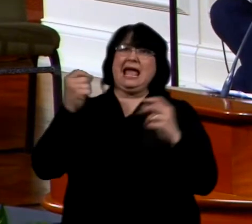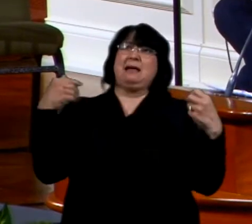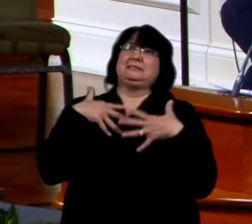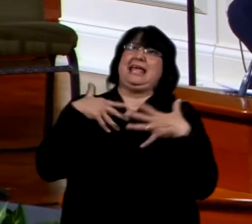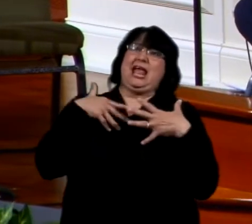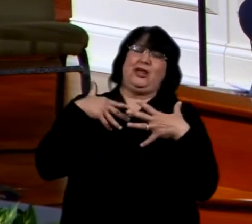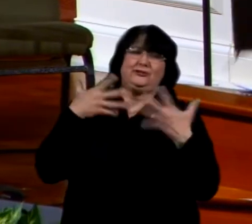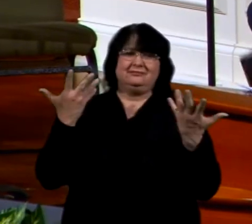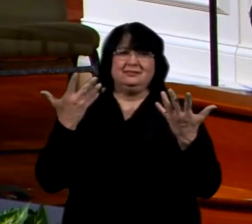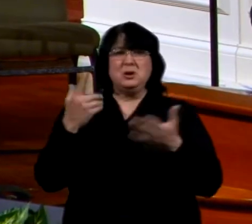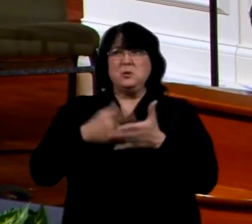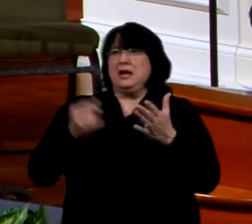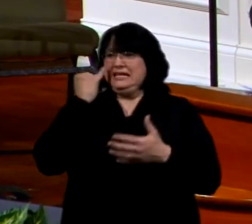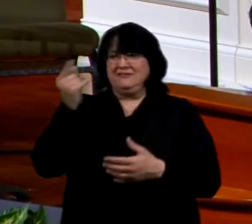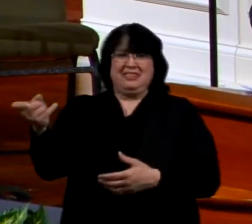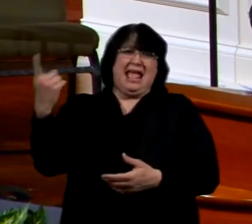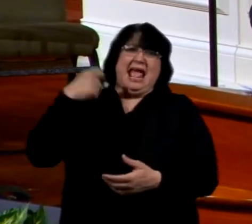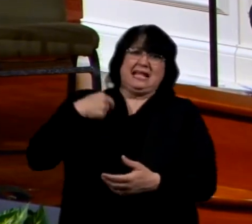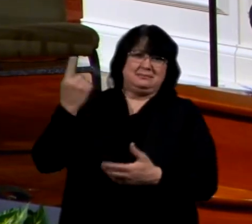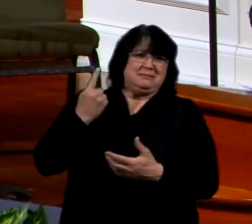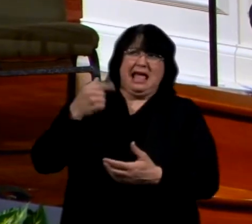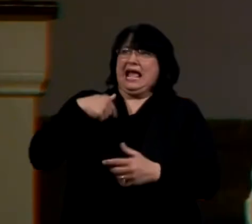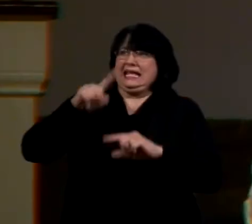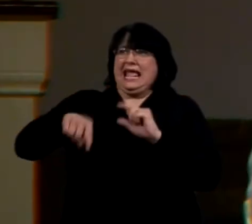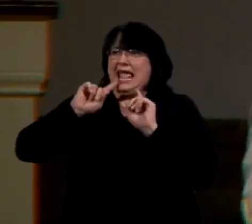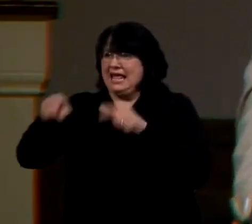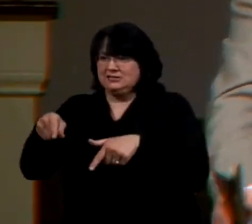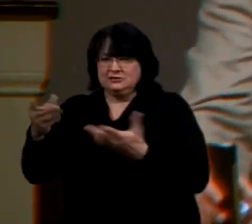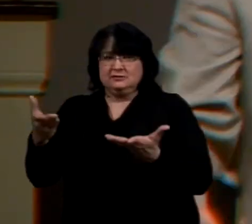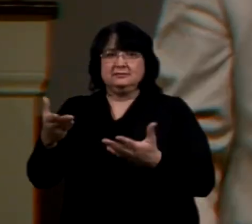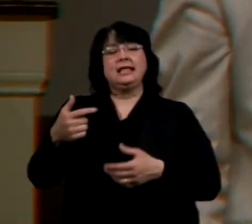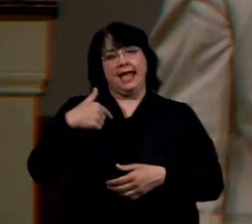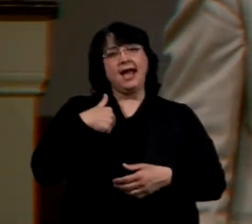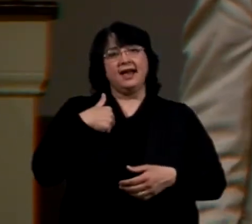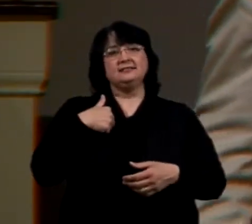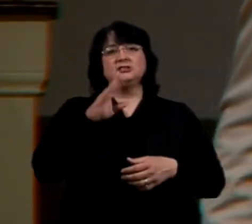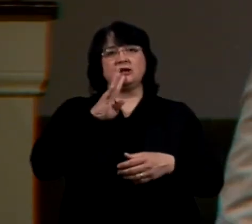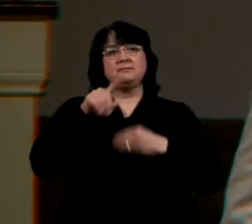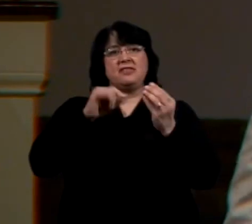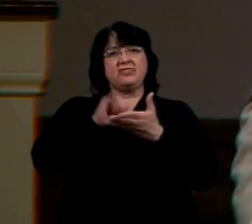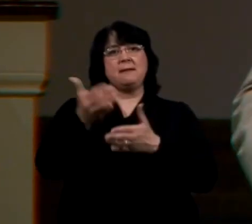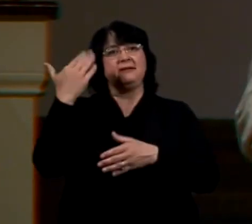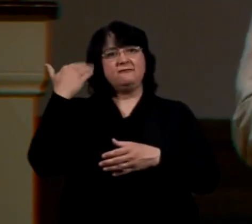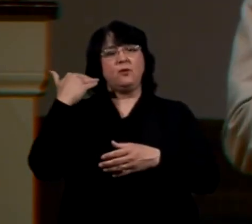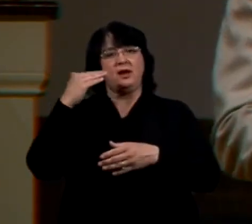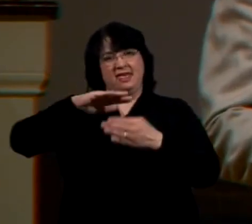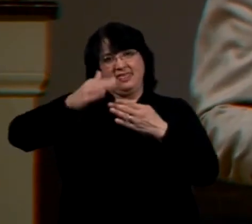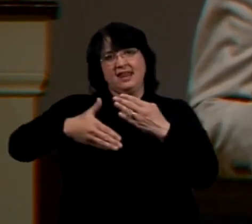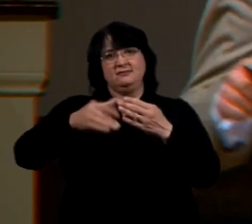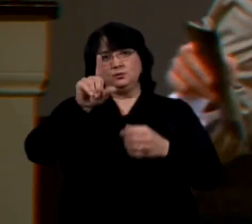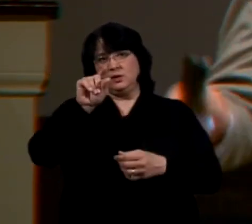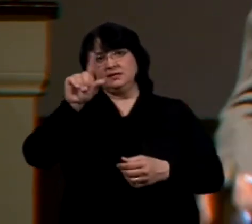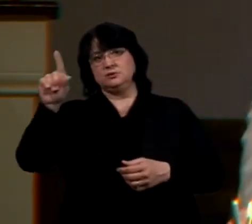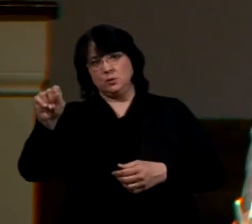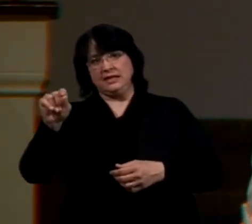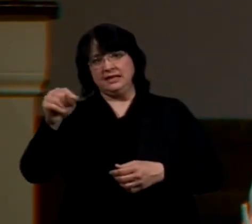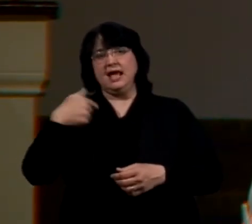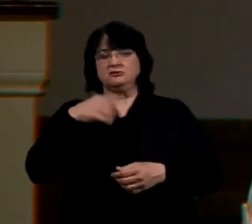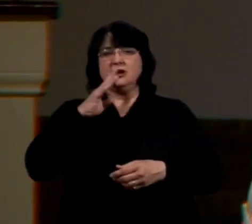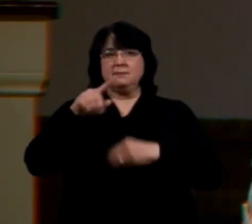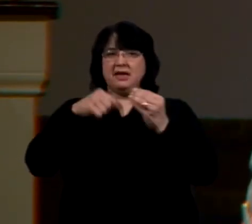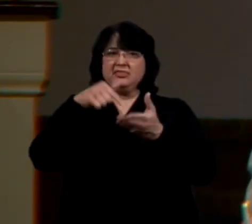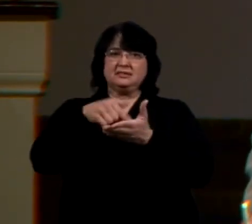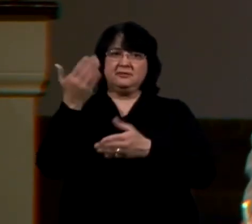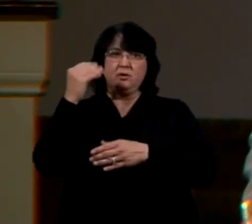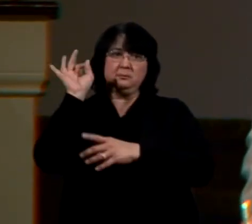scared. What if they ask me something I can't answer? Now, I dealt with this when I was here back at the end of the year in my message, this one little point,